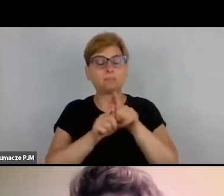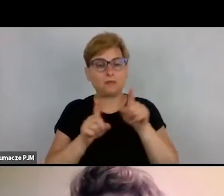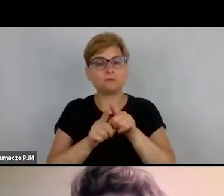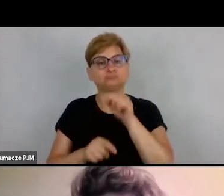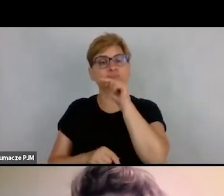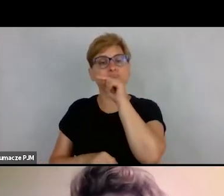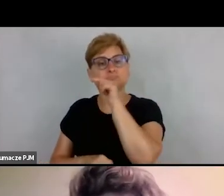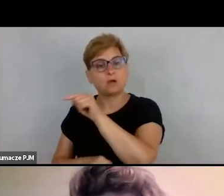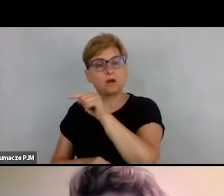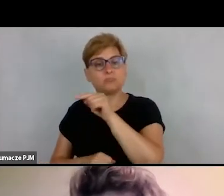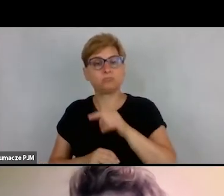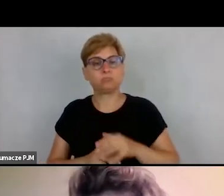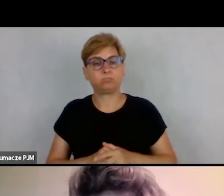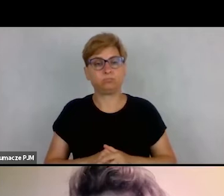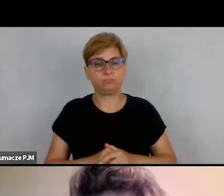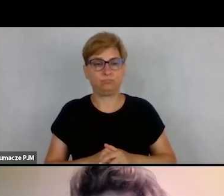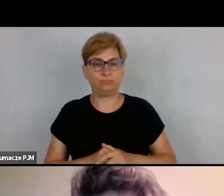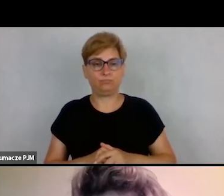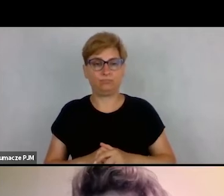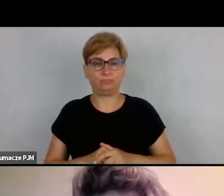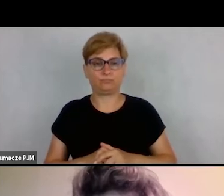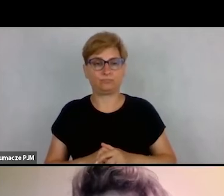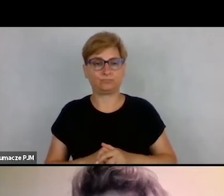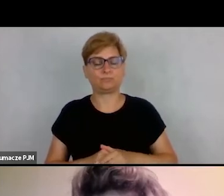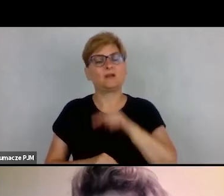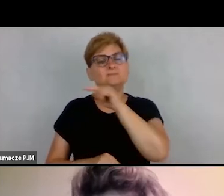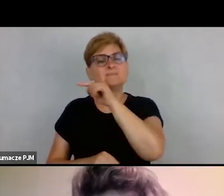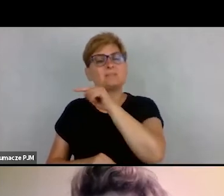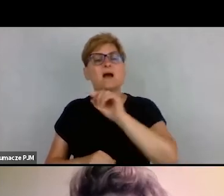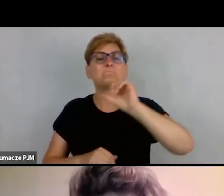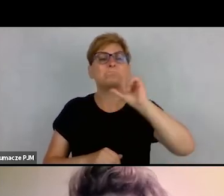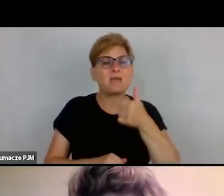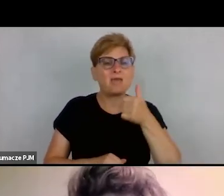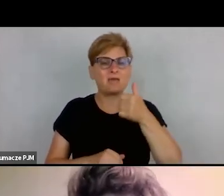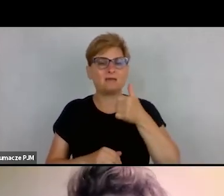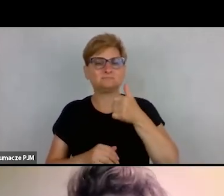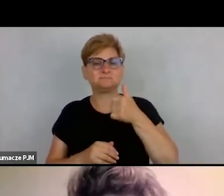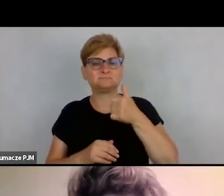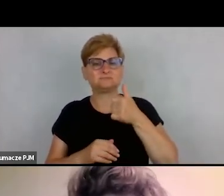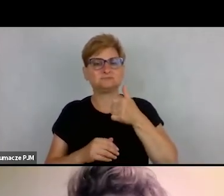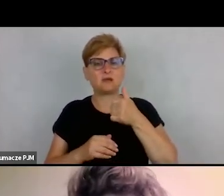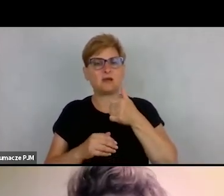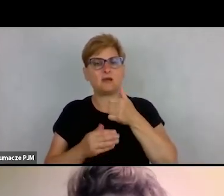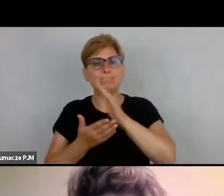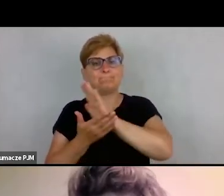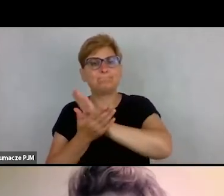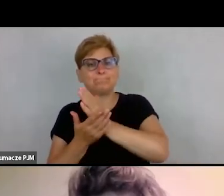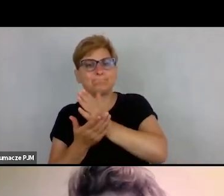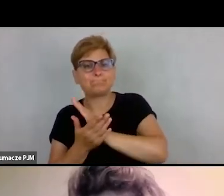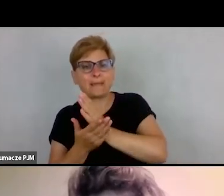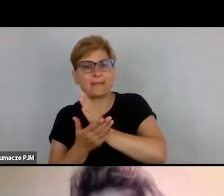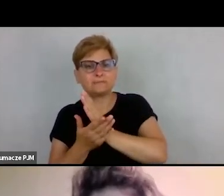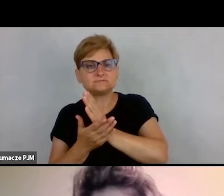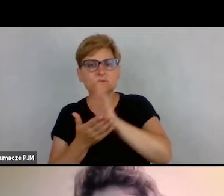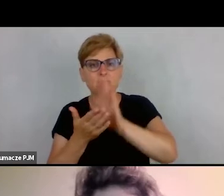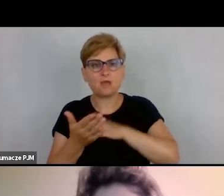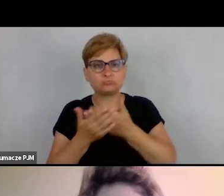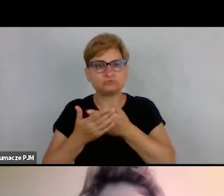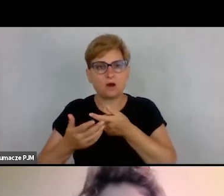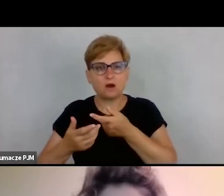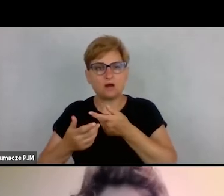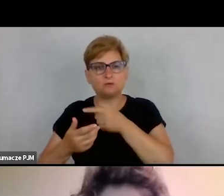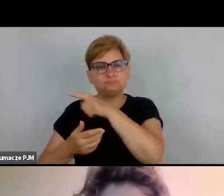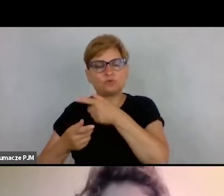of sex, or in fact say no to sex because of men's violence against women, were much more likely to contract